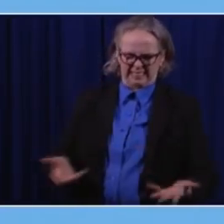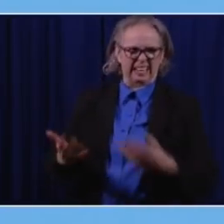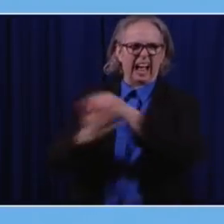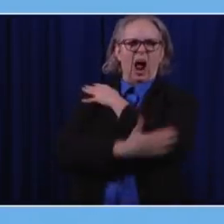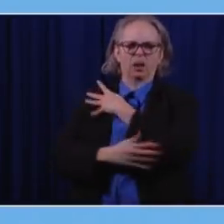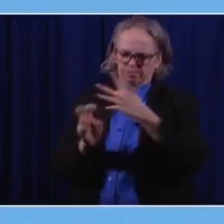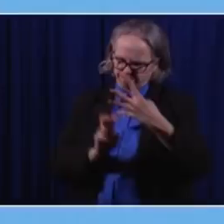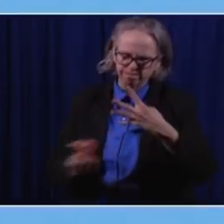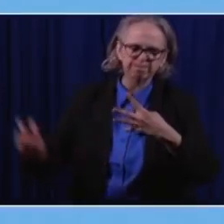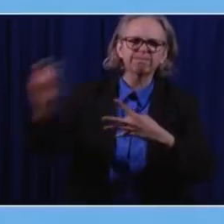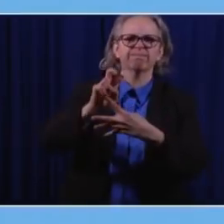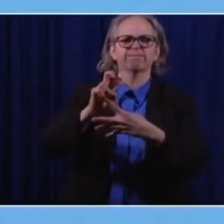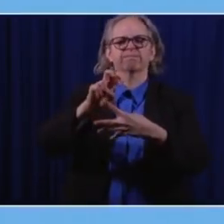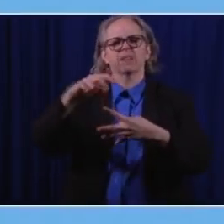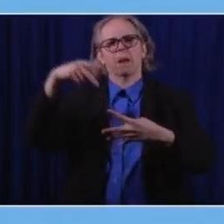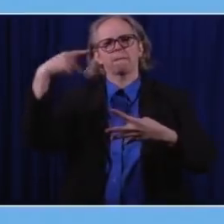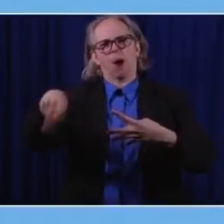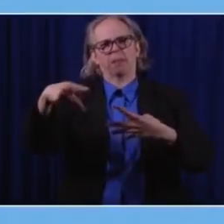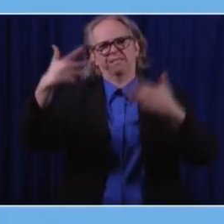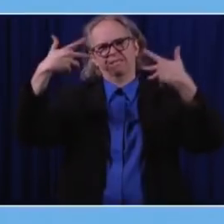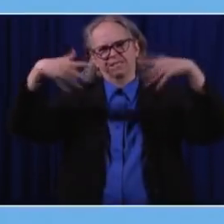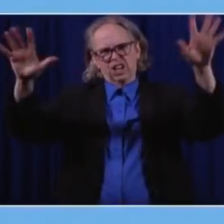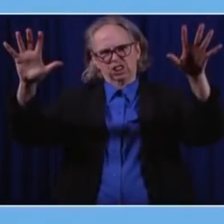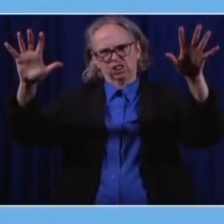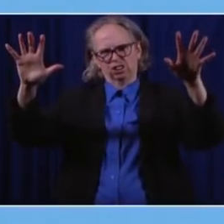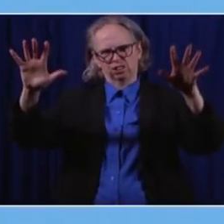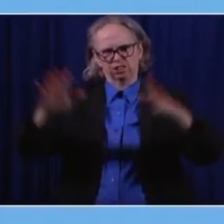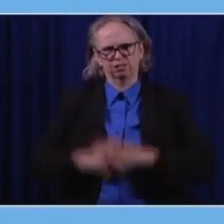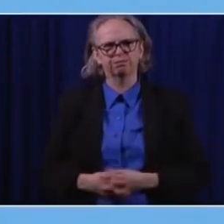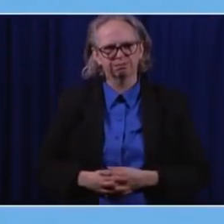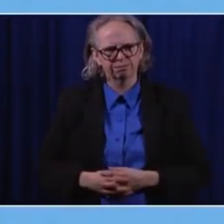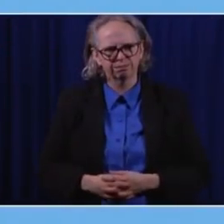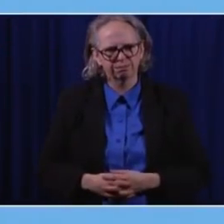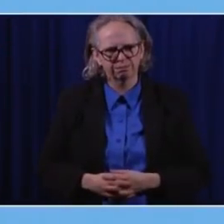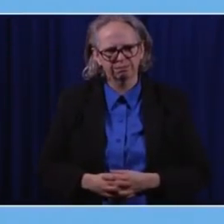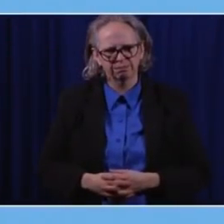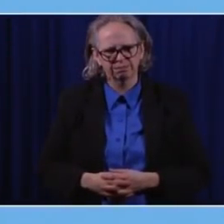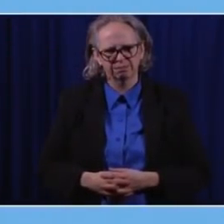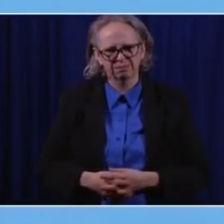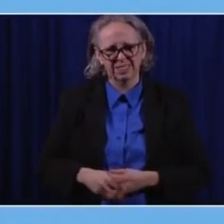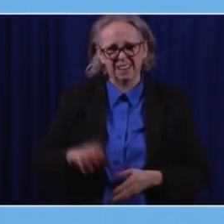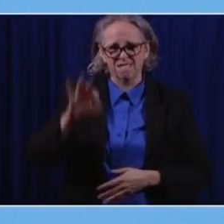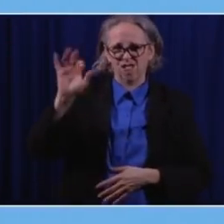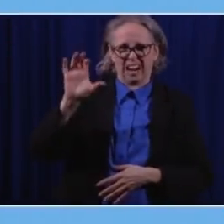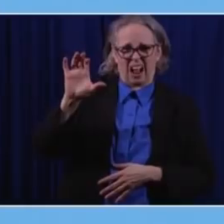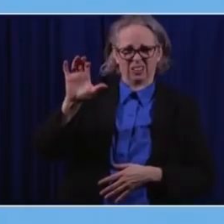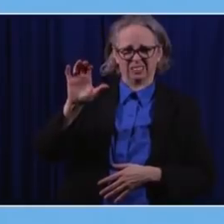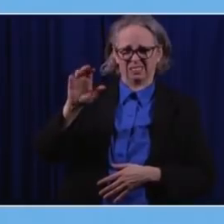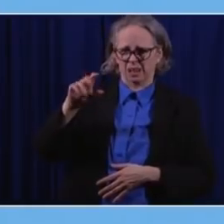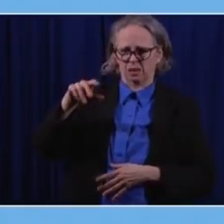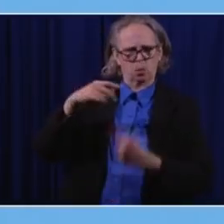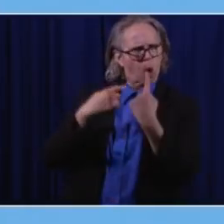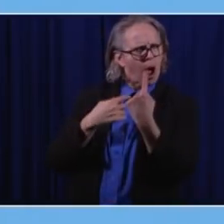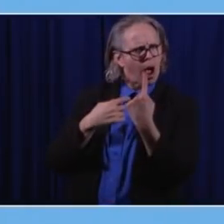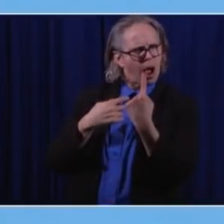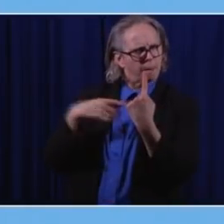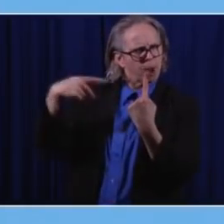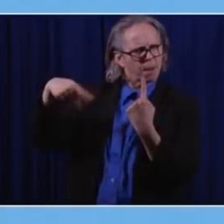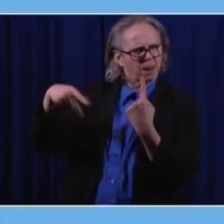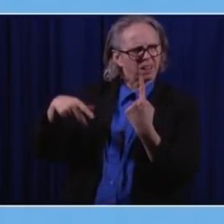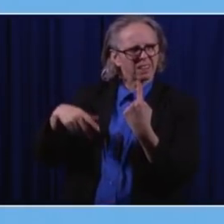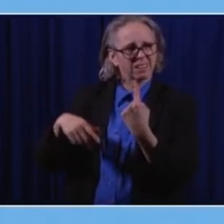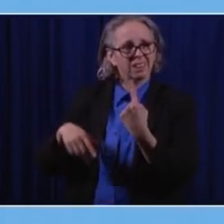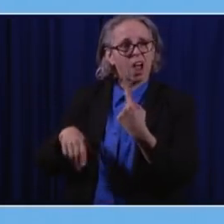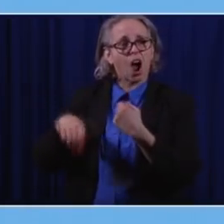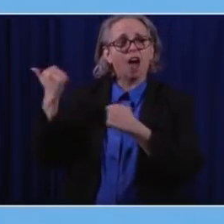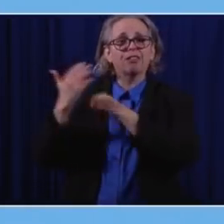outpatient visits, and hospital admissions. While Franklin is the only county moving to purple this week, we see similar stories in other